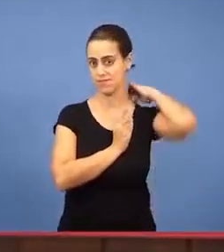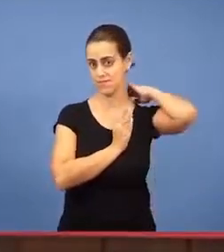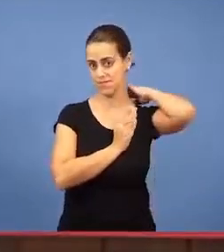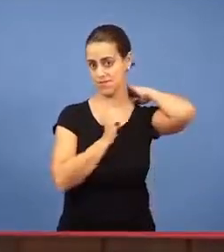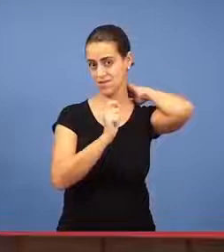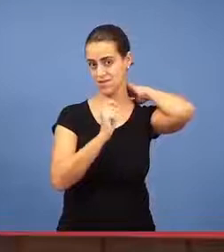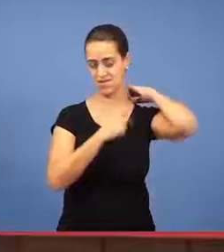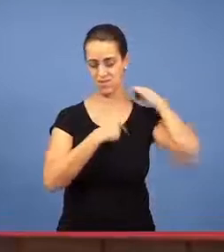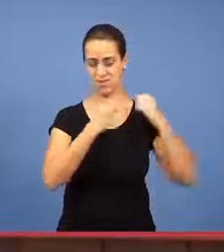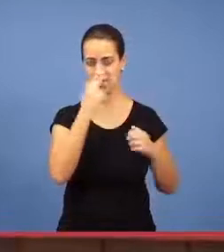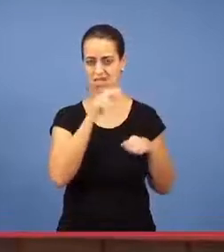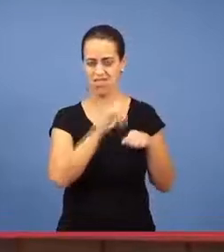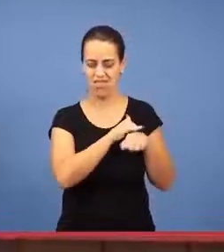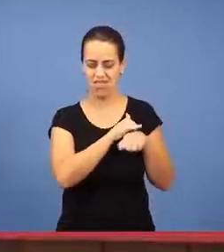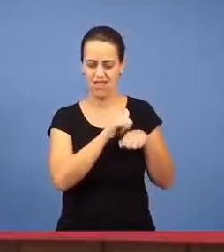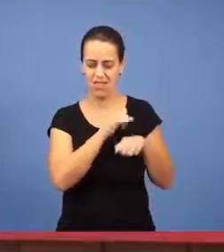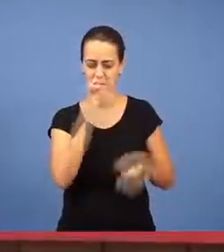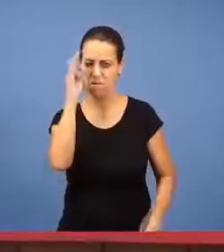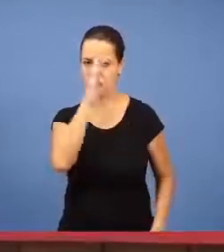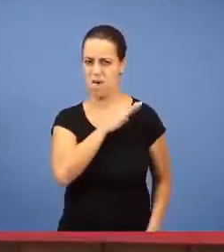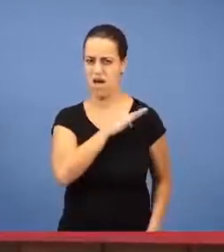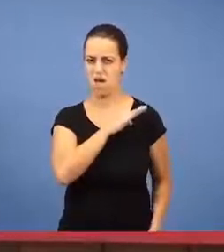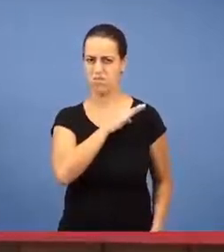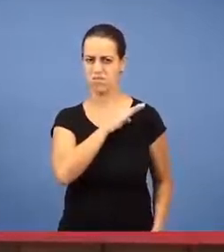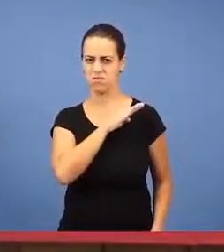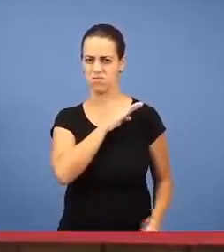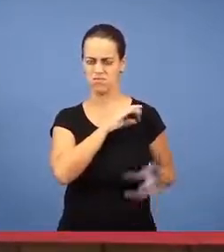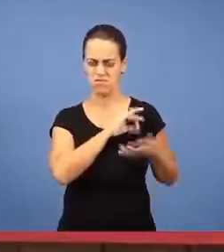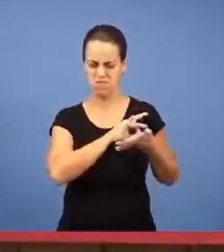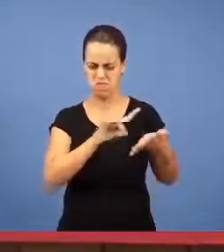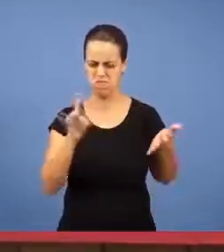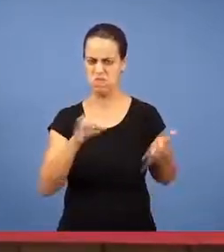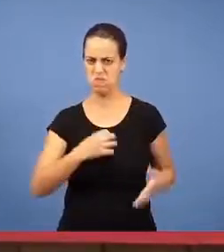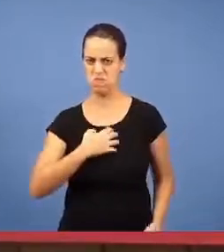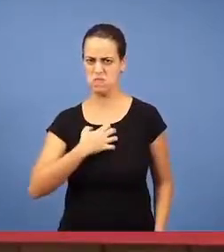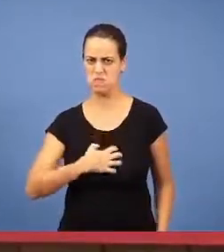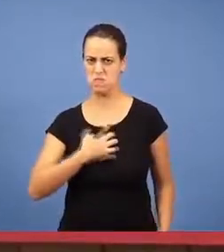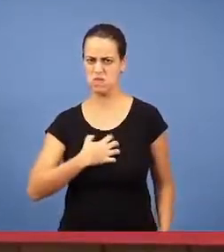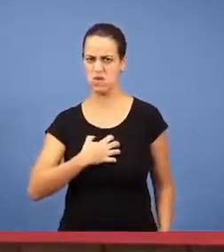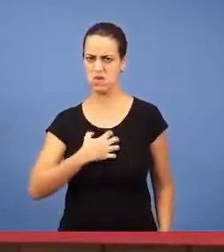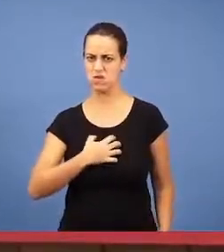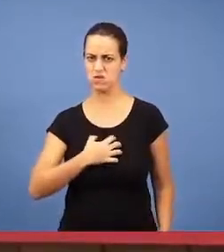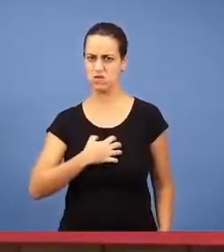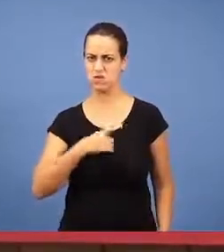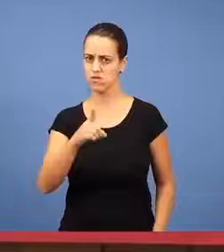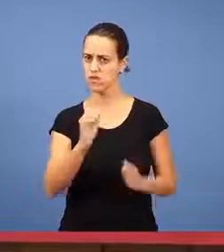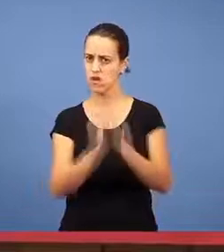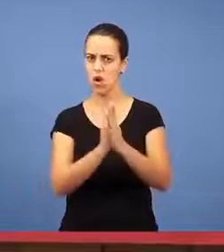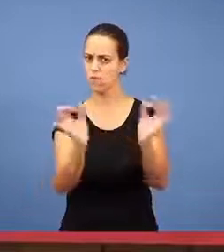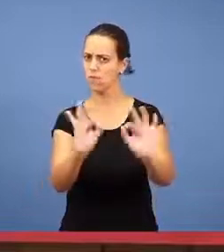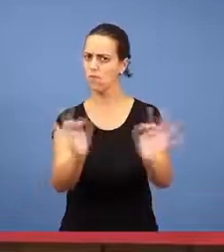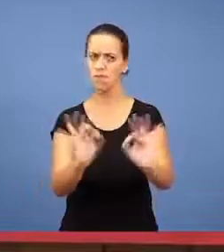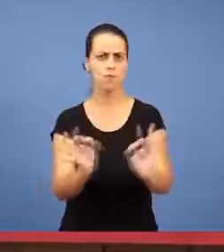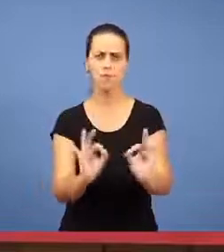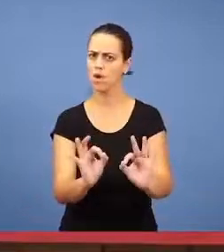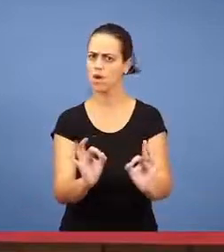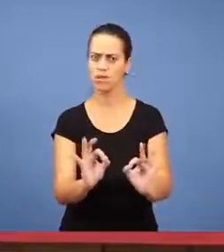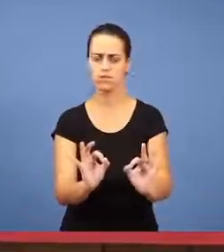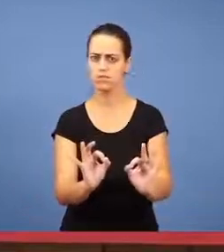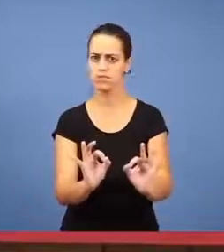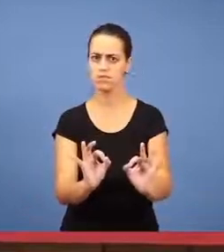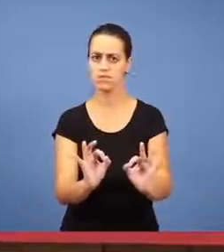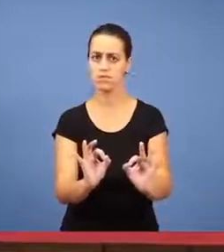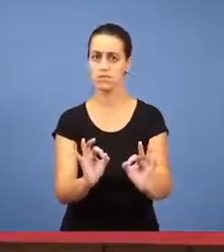that harbors anger. You cannot pray for anybody. If you are angry, you cannot pray